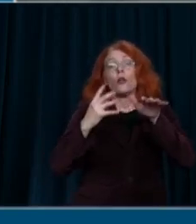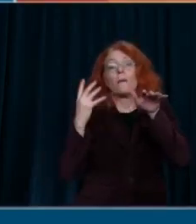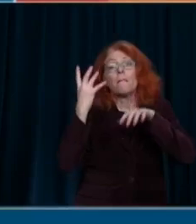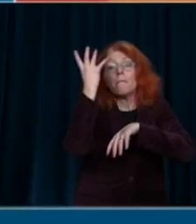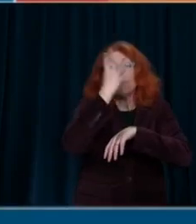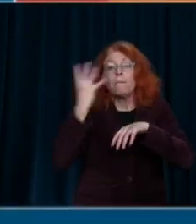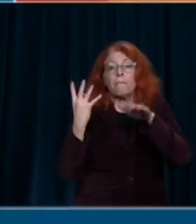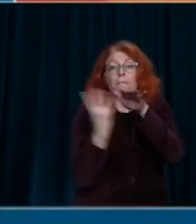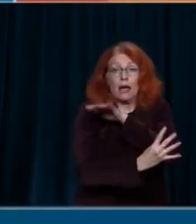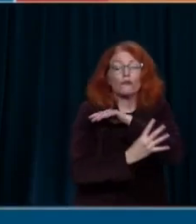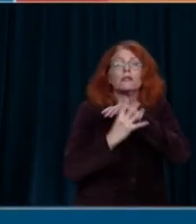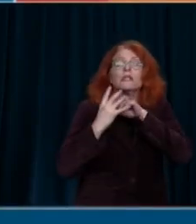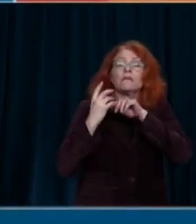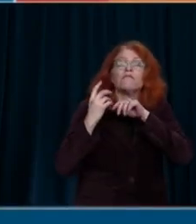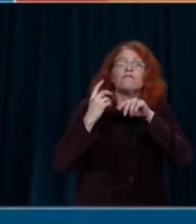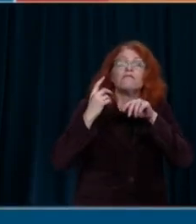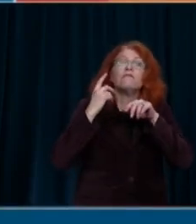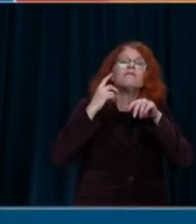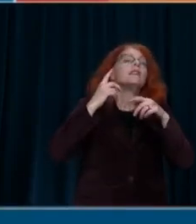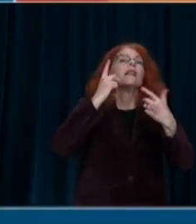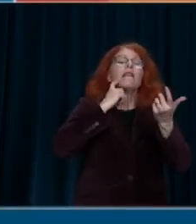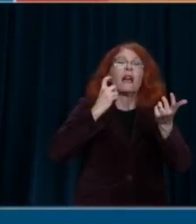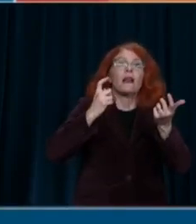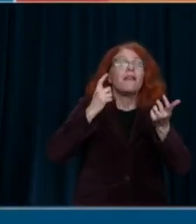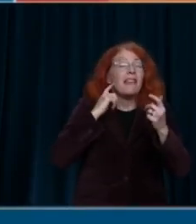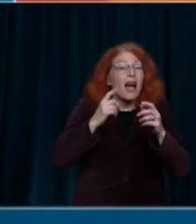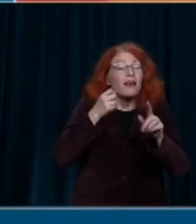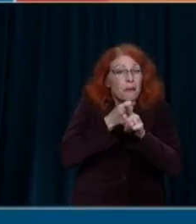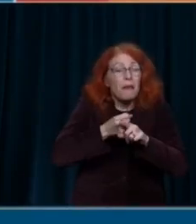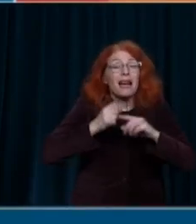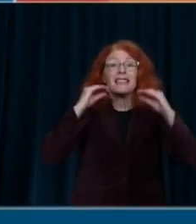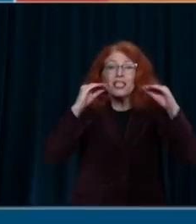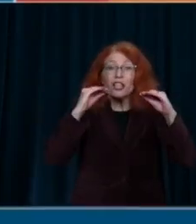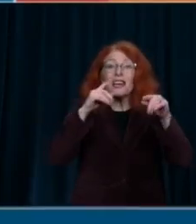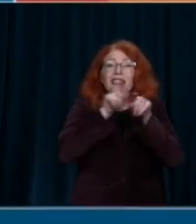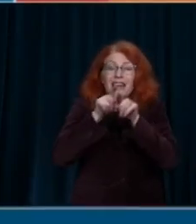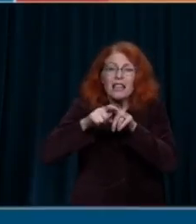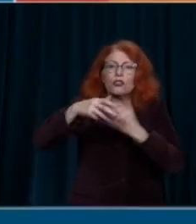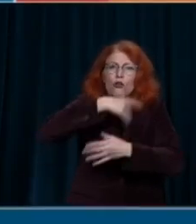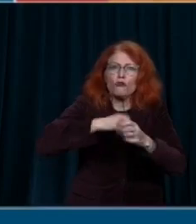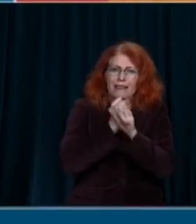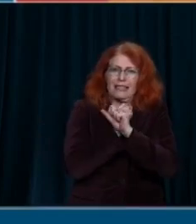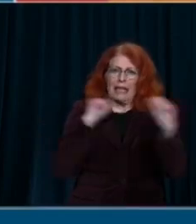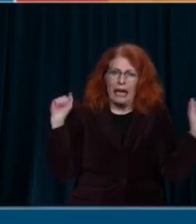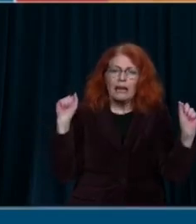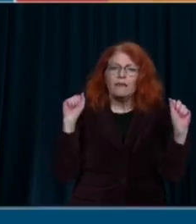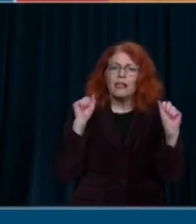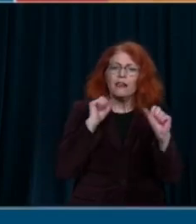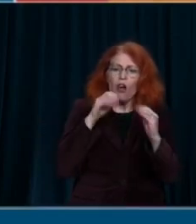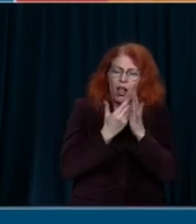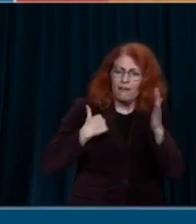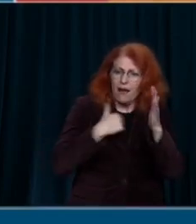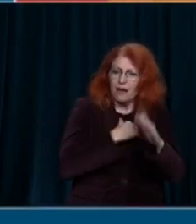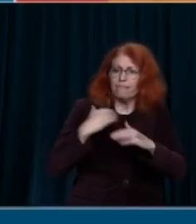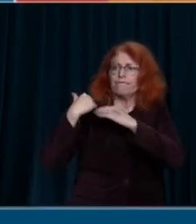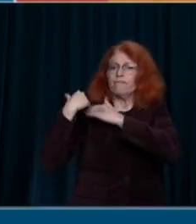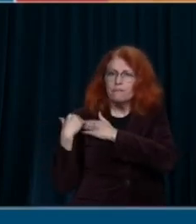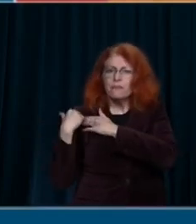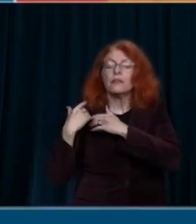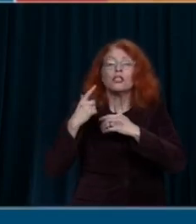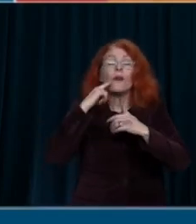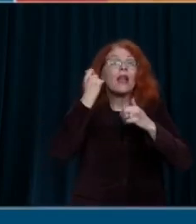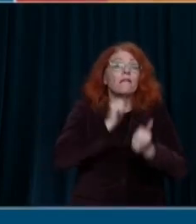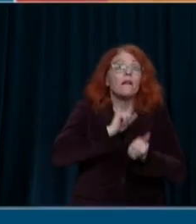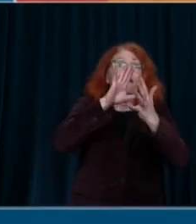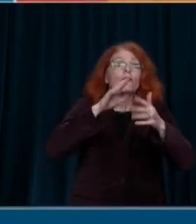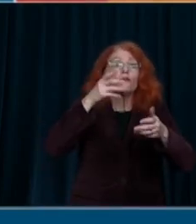a burden on not only your education system and your healthcare system, but the social safety net that all of us rely on in case we were to run into